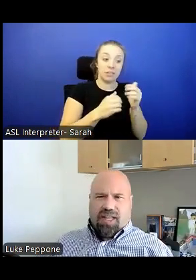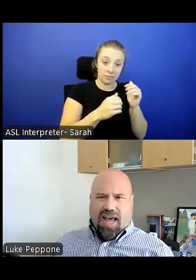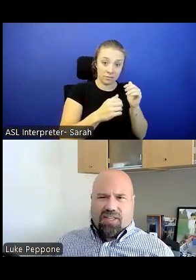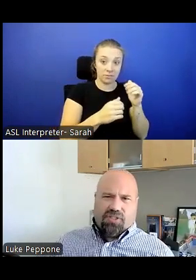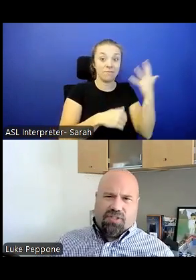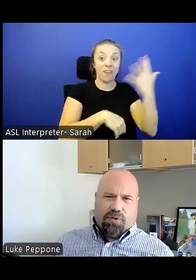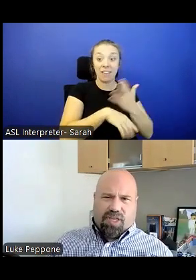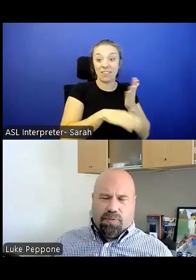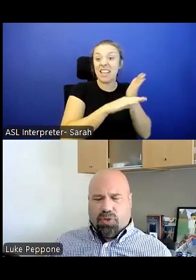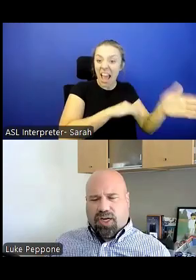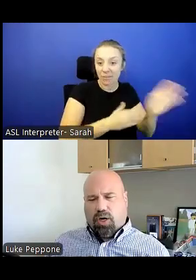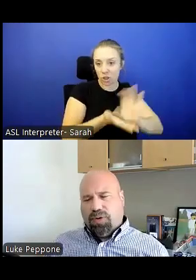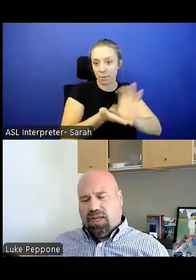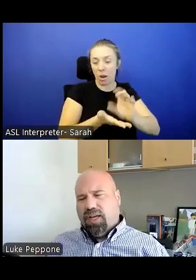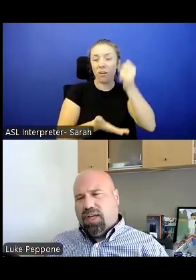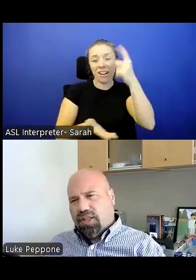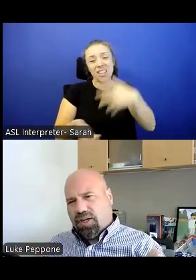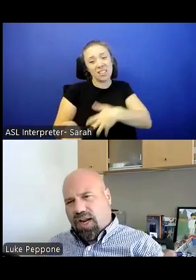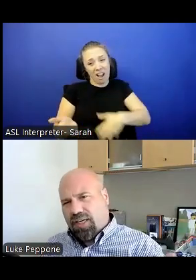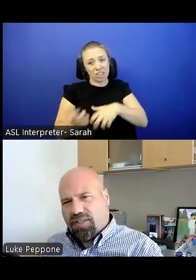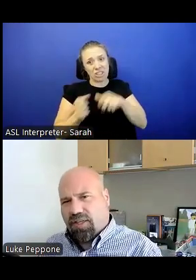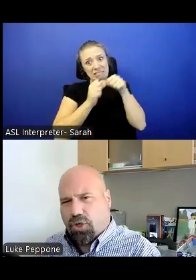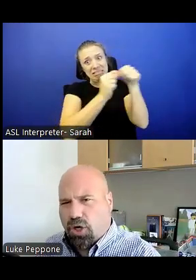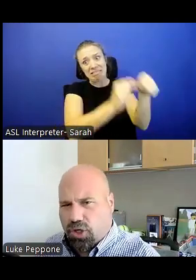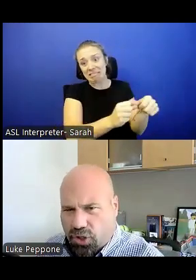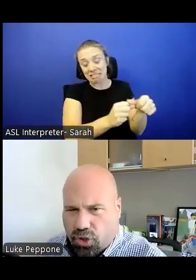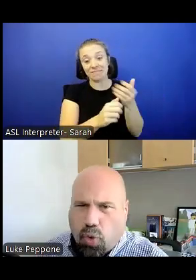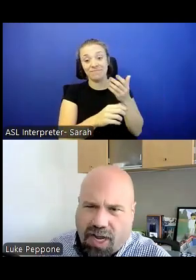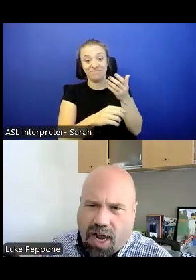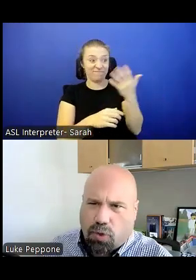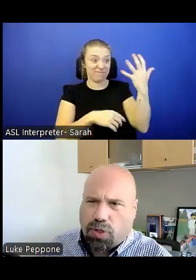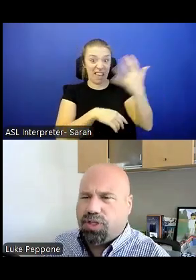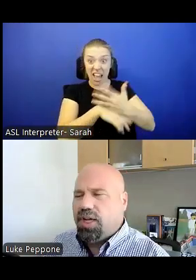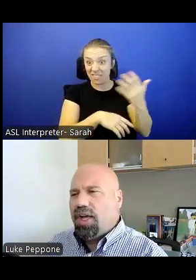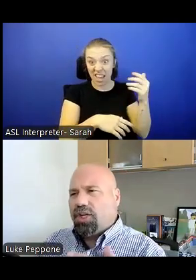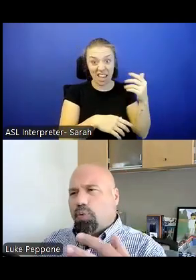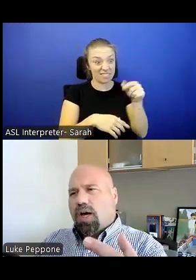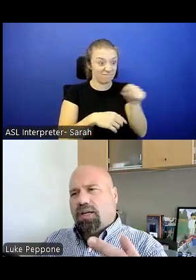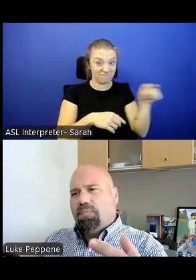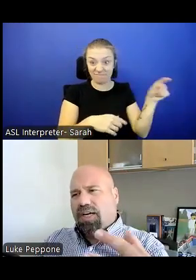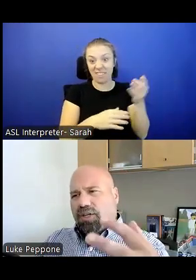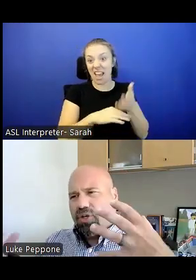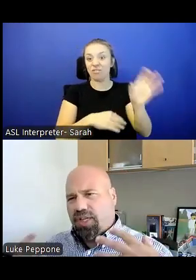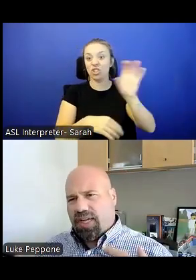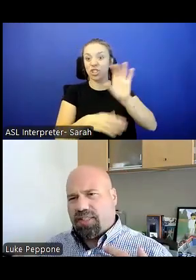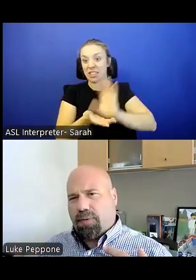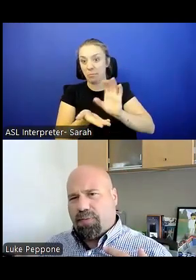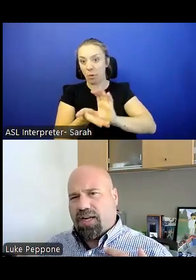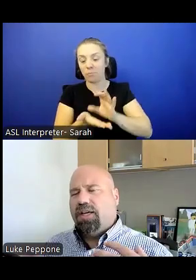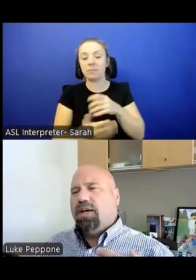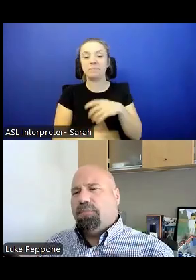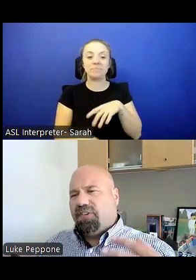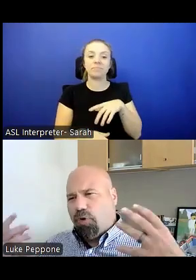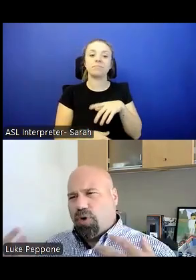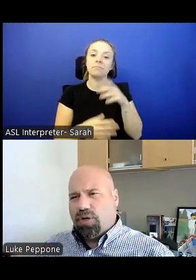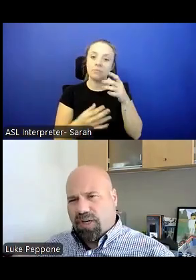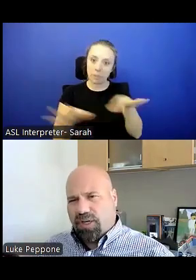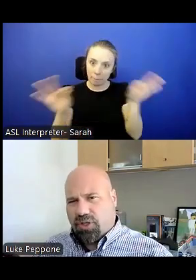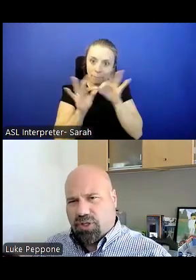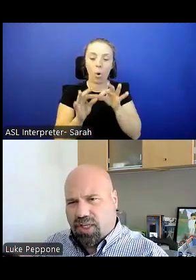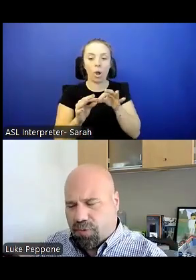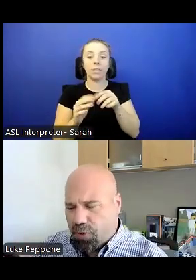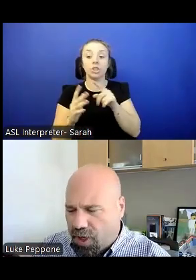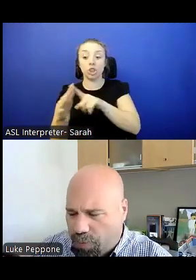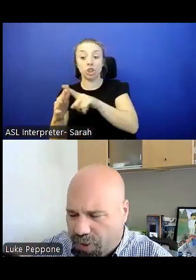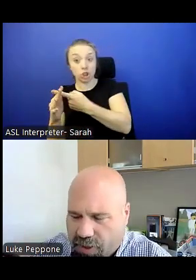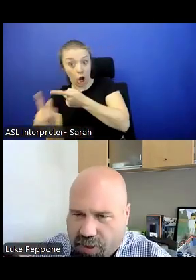nausea lasts from chemotherapy, either 96 or 120 hours. And you want to administer the antiemetic before you administer